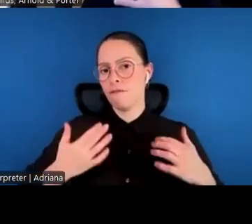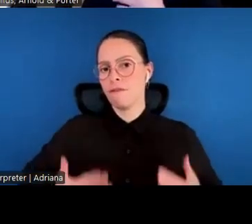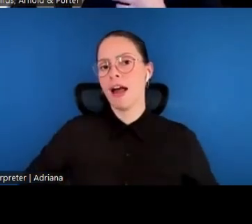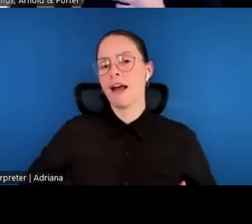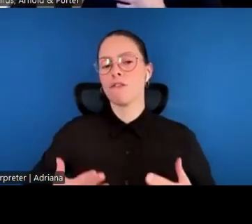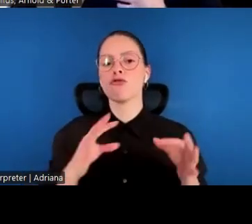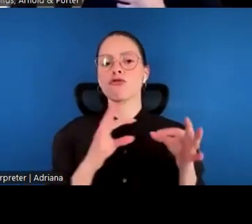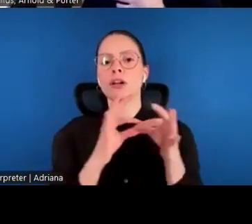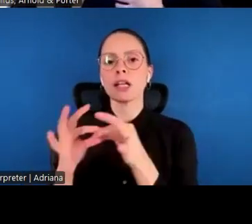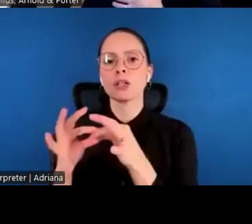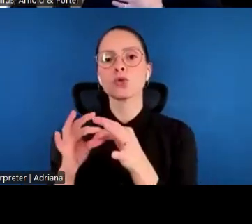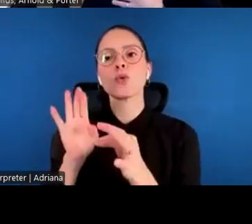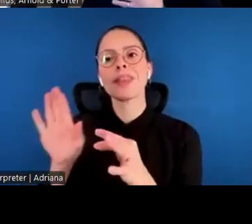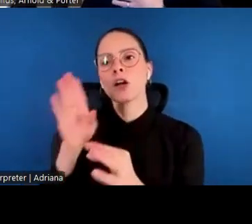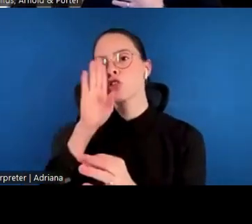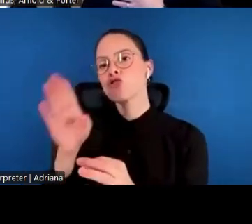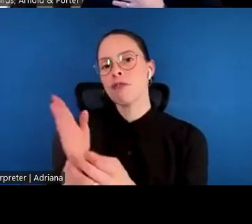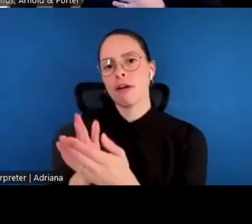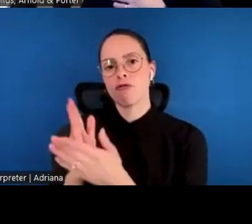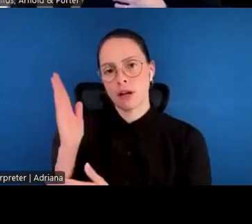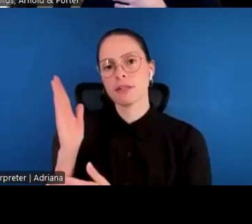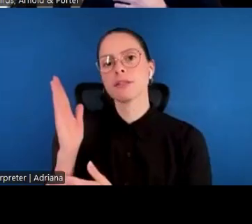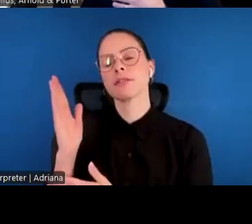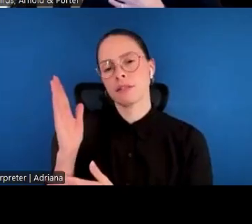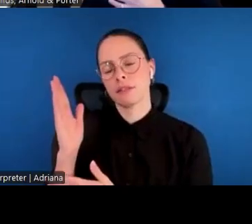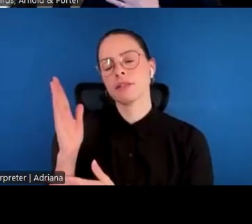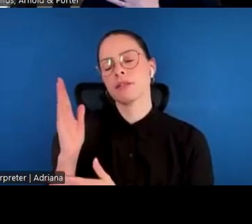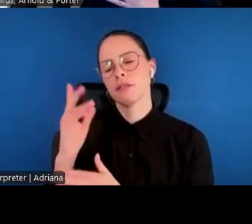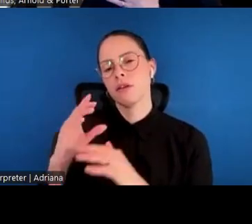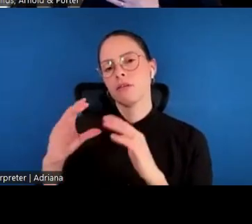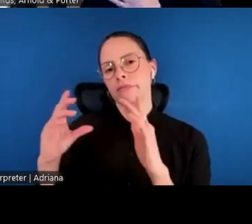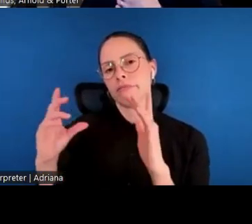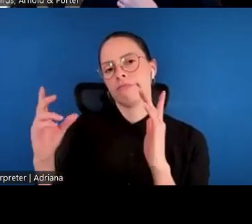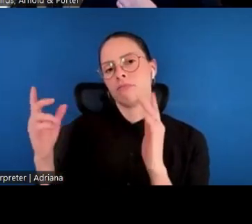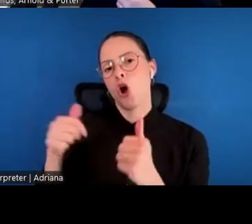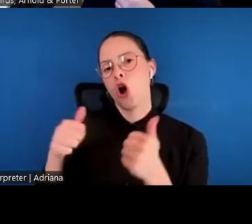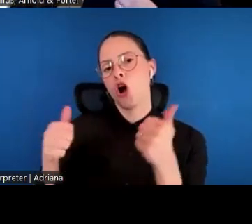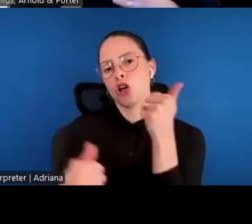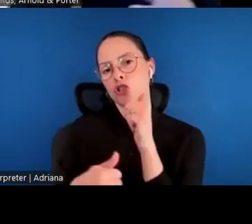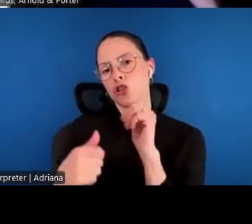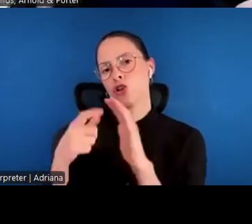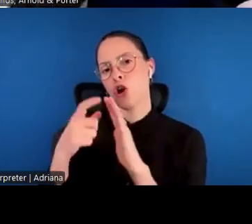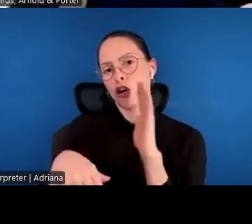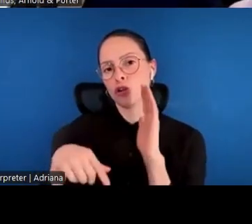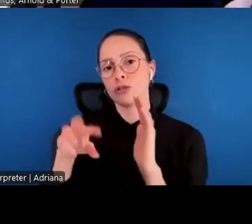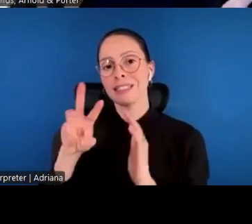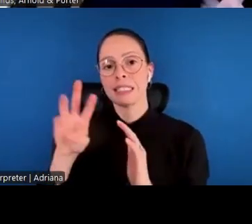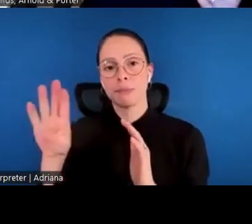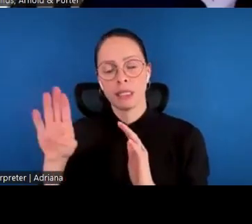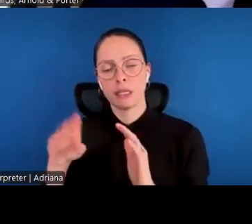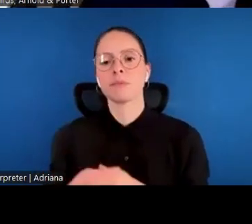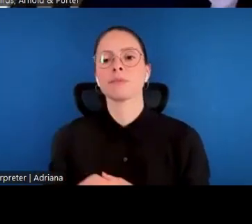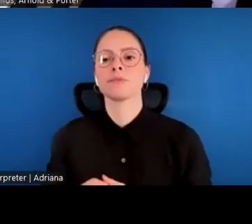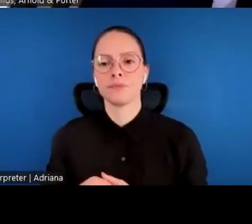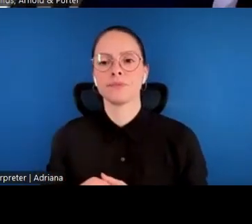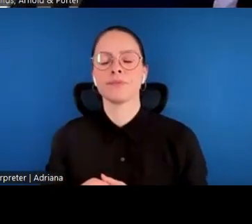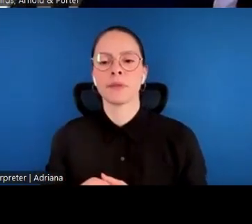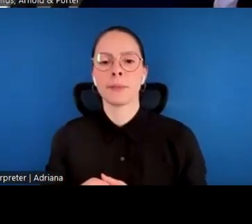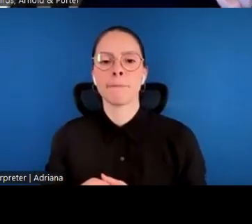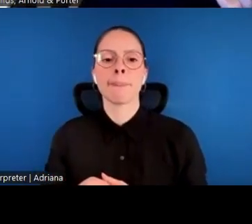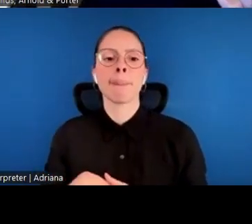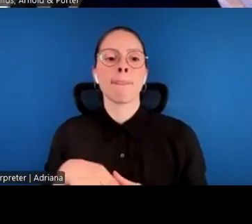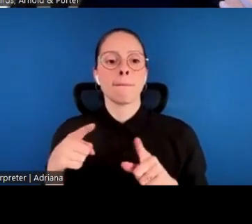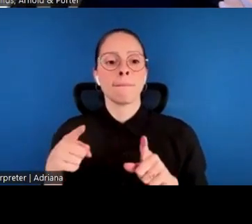direct rights, the rights that exist under Article 6B that we will talk about. And they are here. Military Rule of